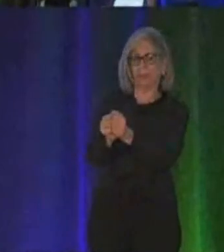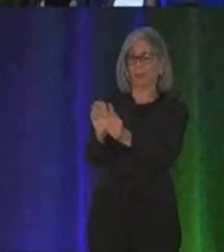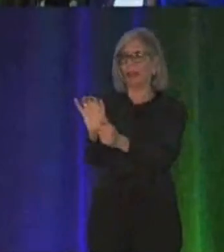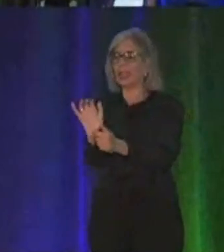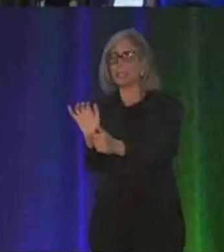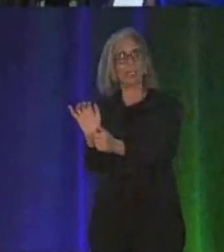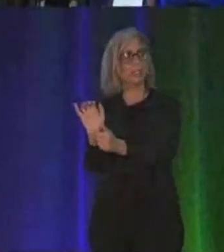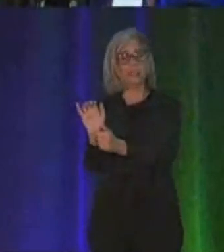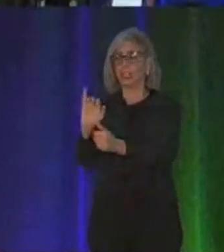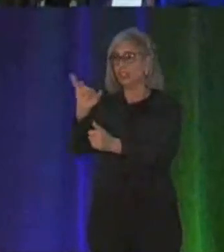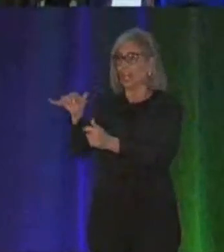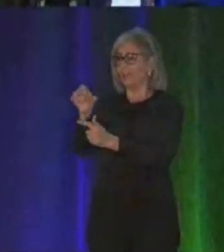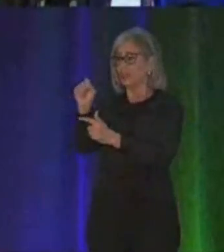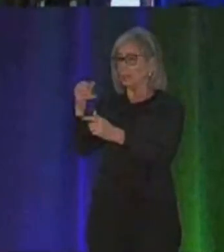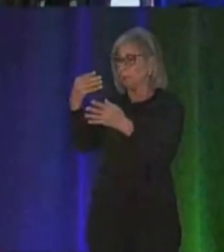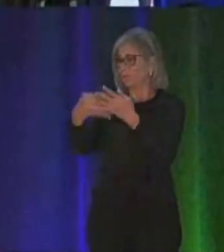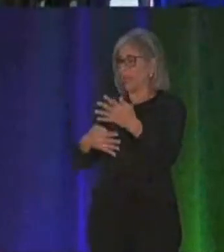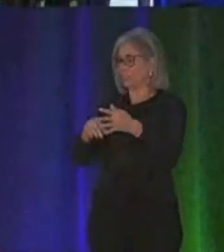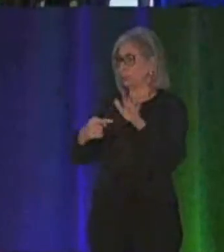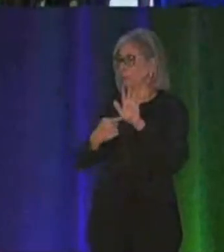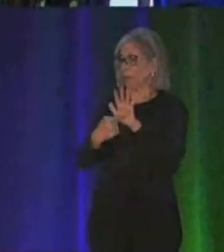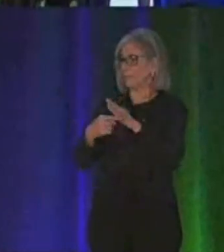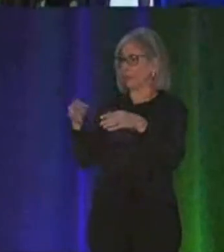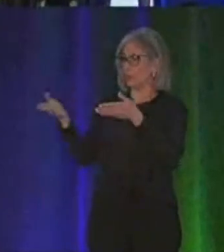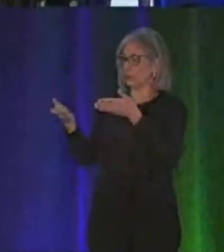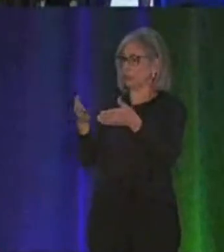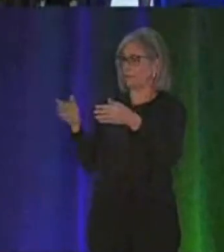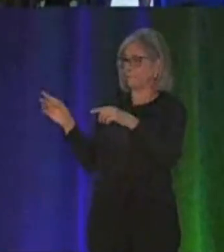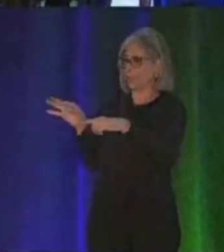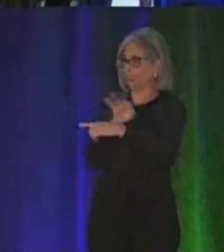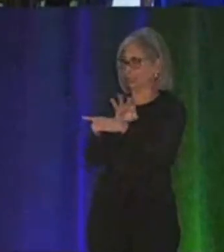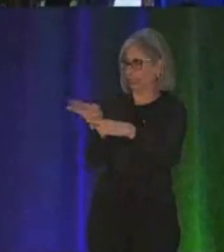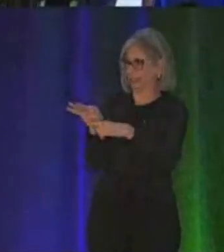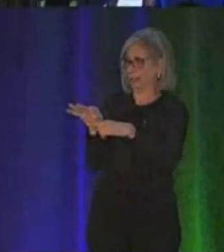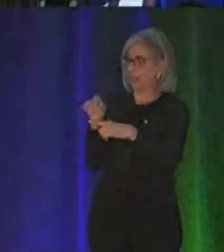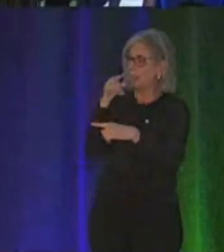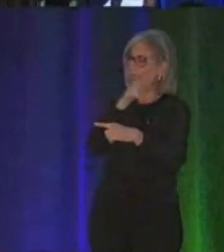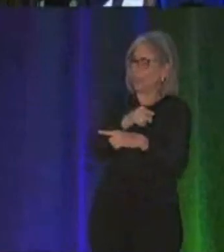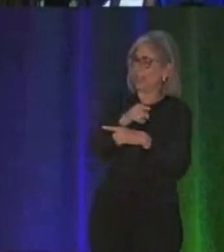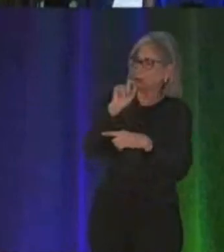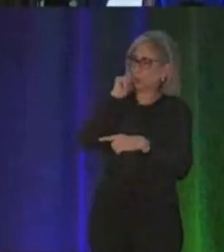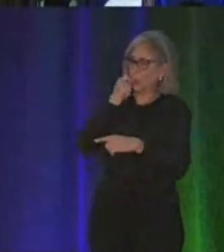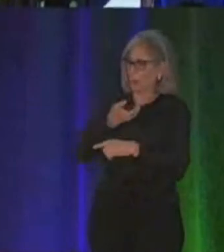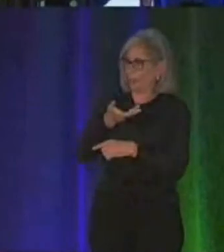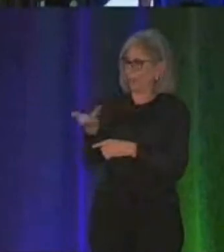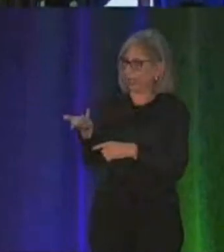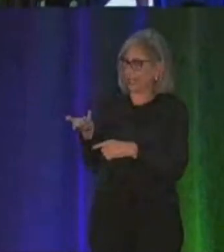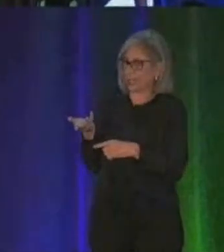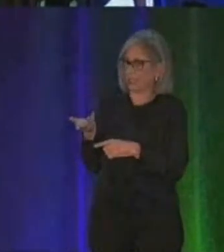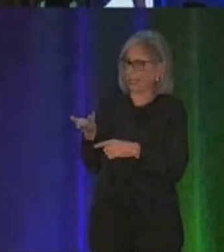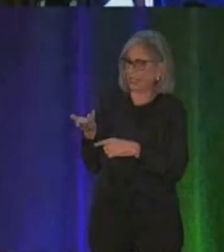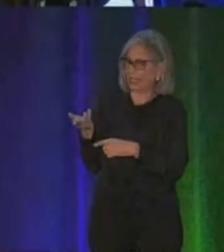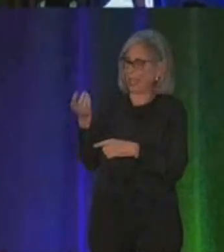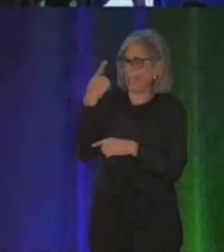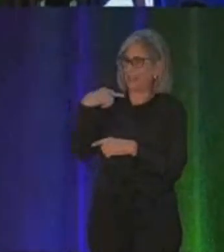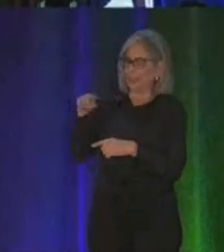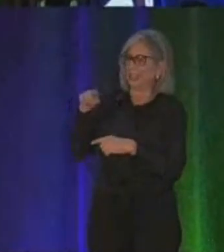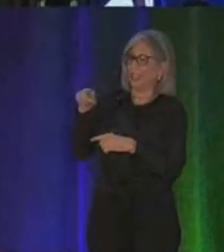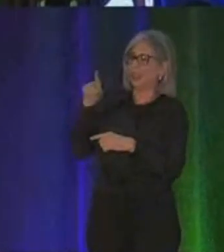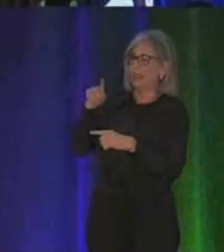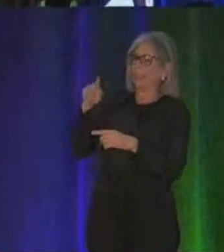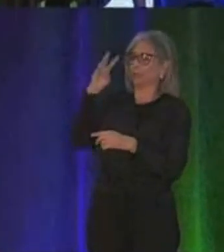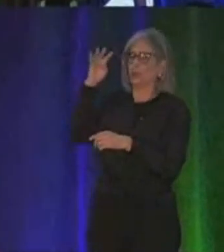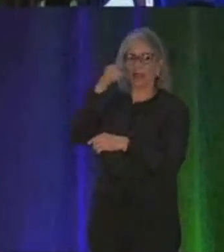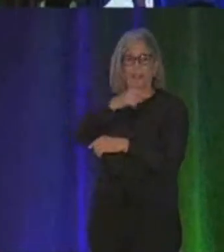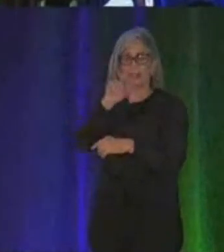in like the JavaScript files that we deploy for the server functions. This is a cool thing that I think Vercel actually created this library. And there's a